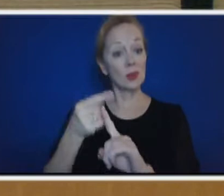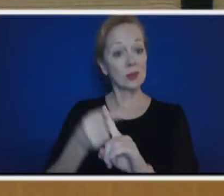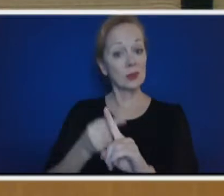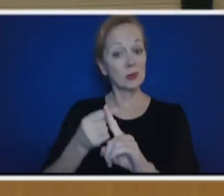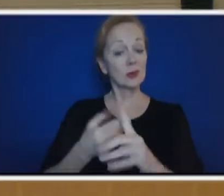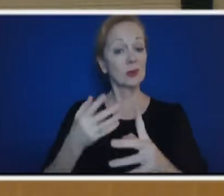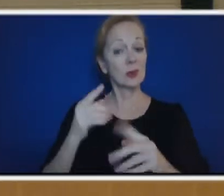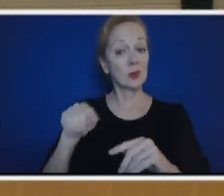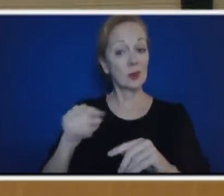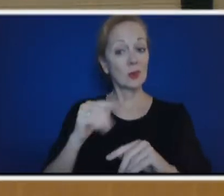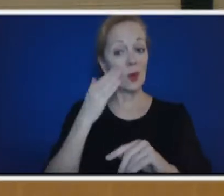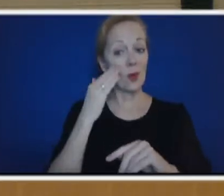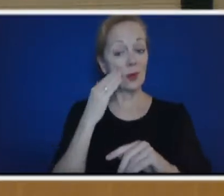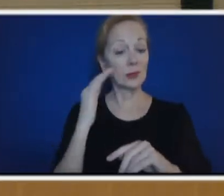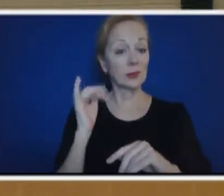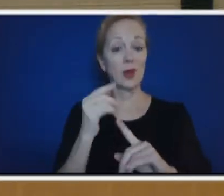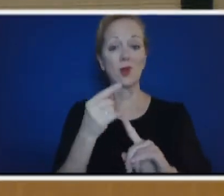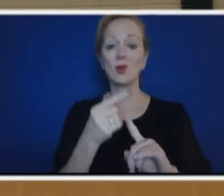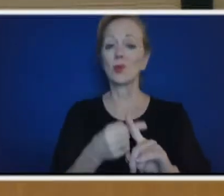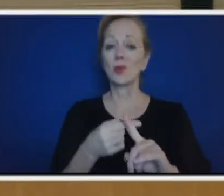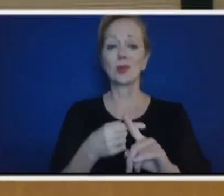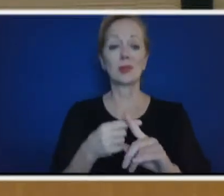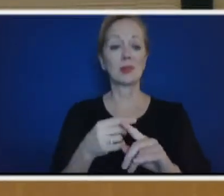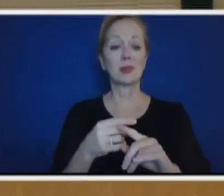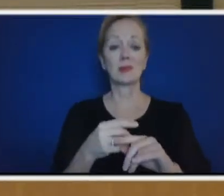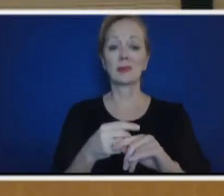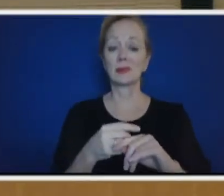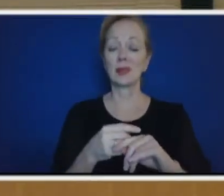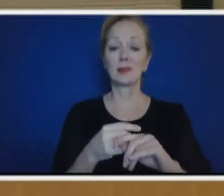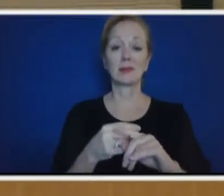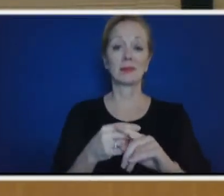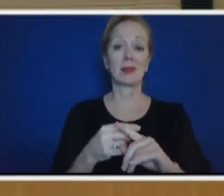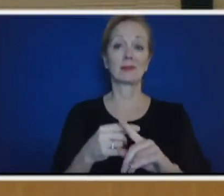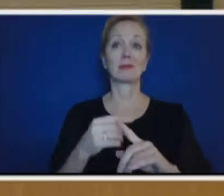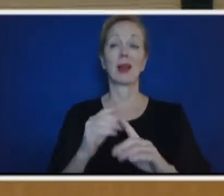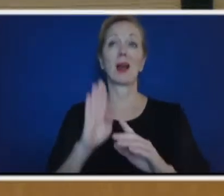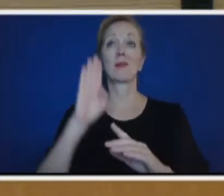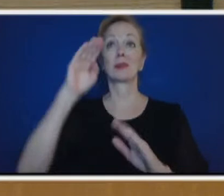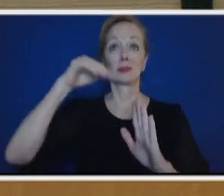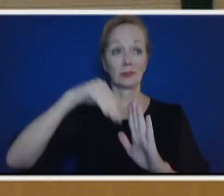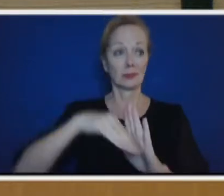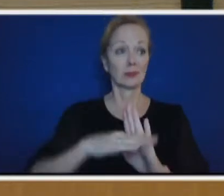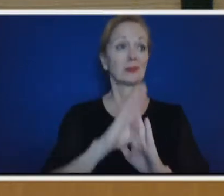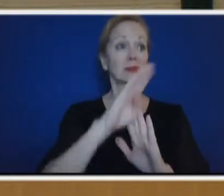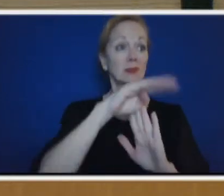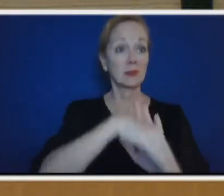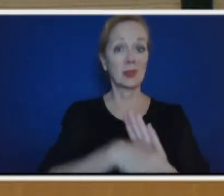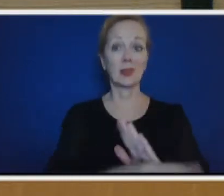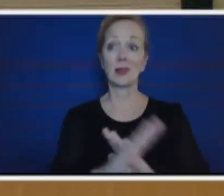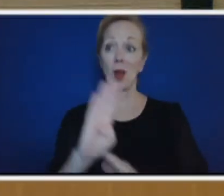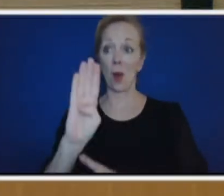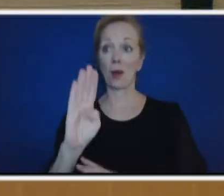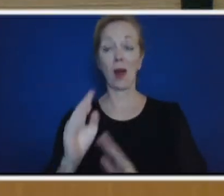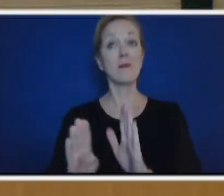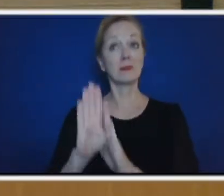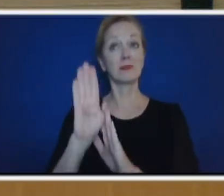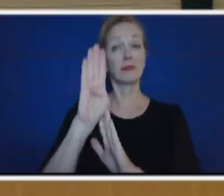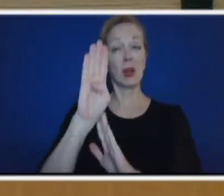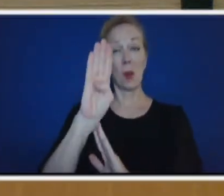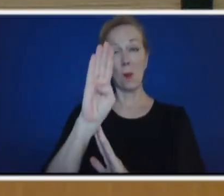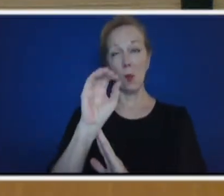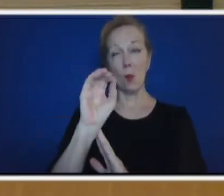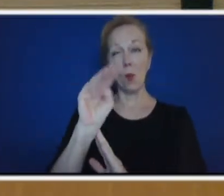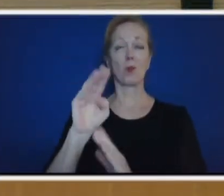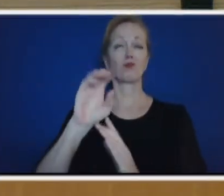You know as well as I do, rentals go in boom and bust cycles. We've been through a boom cycle of approving thousands